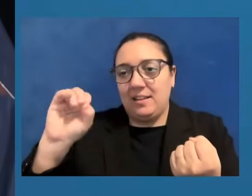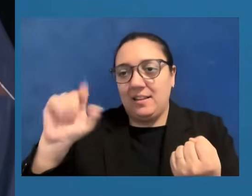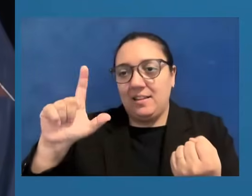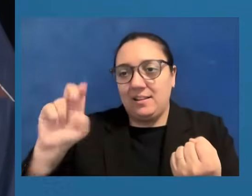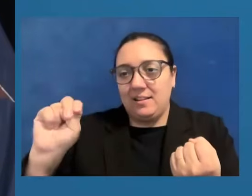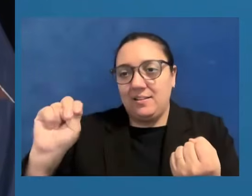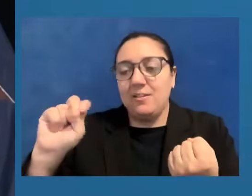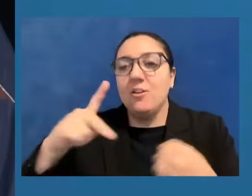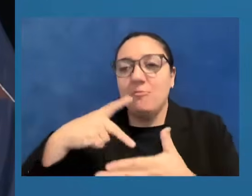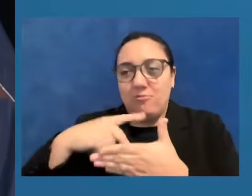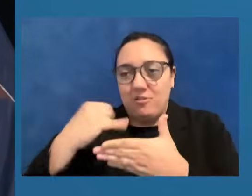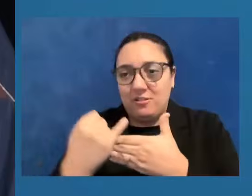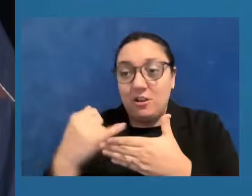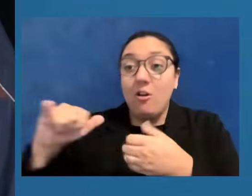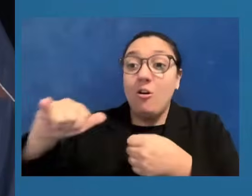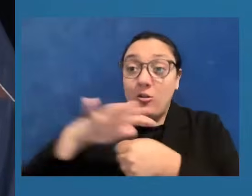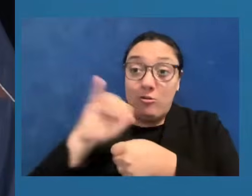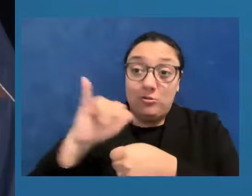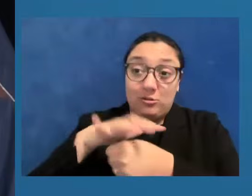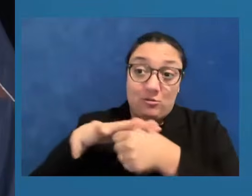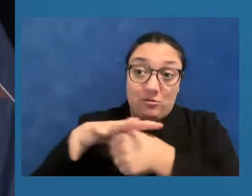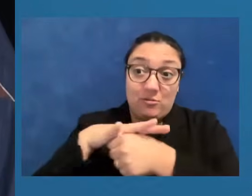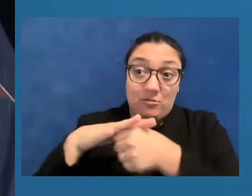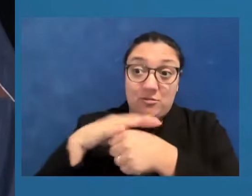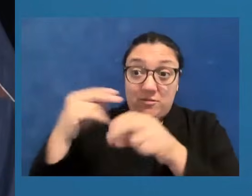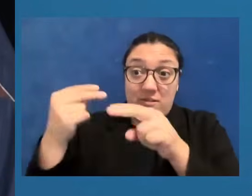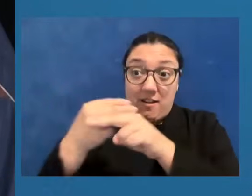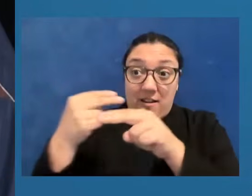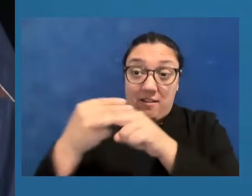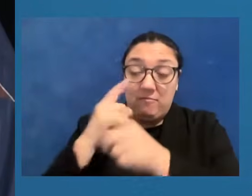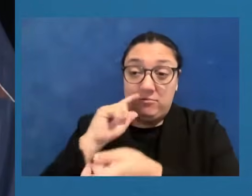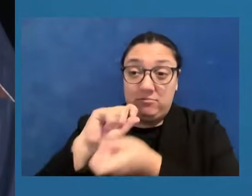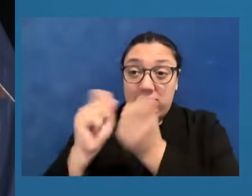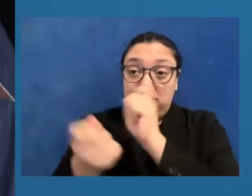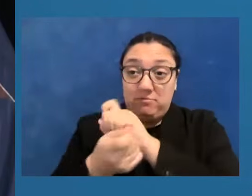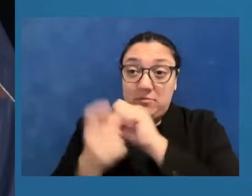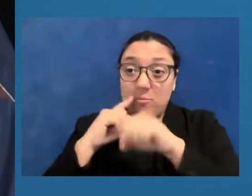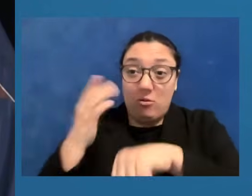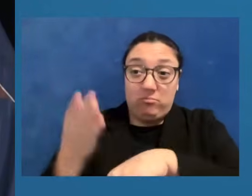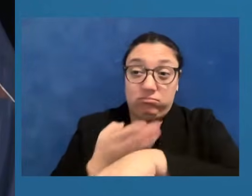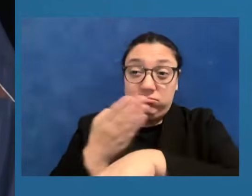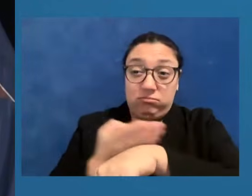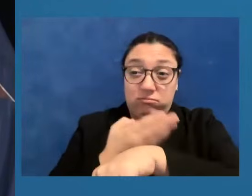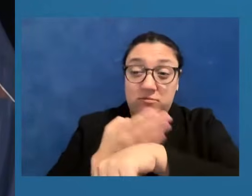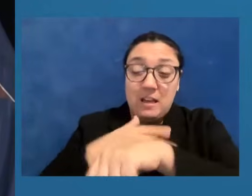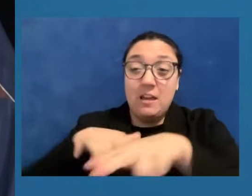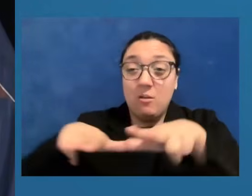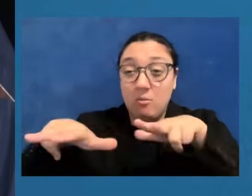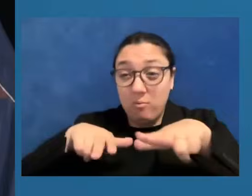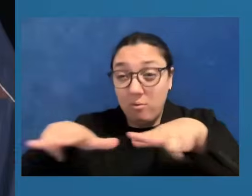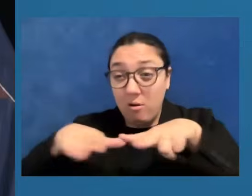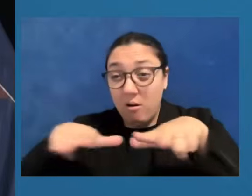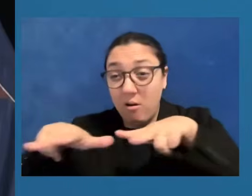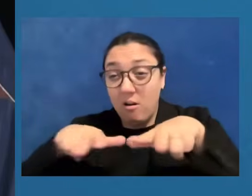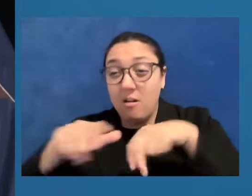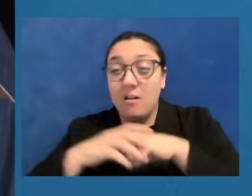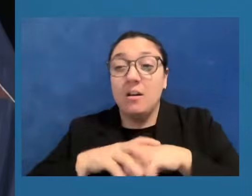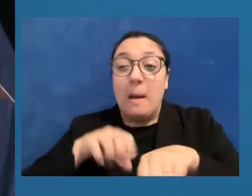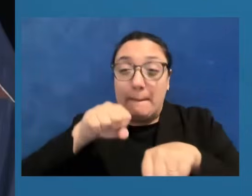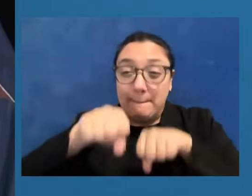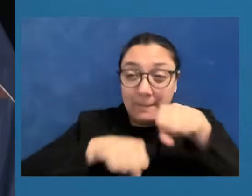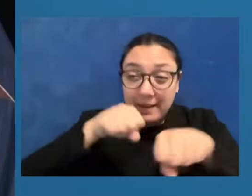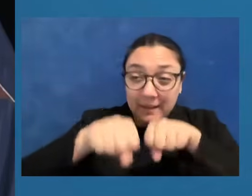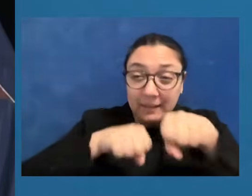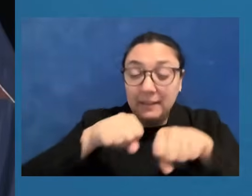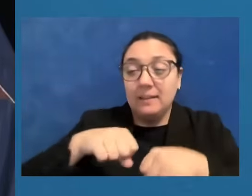into walkable streetscape. It'll have pedestrian crossings, bike lanes, parks, and new recreation